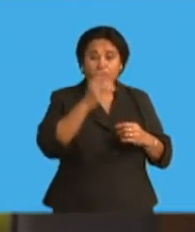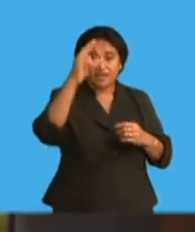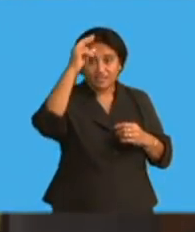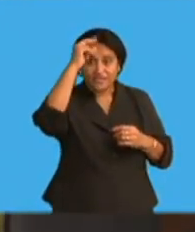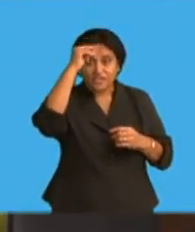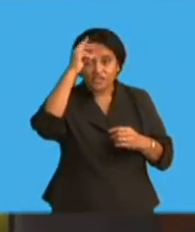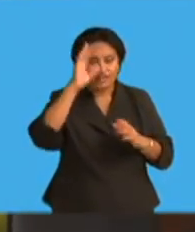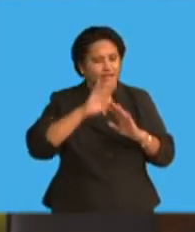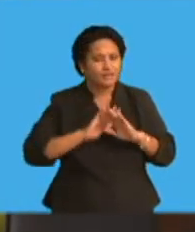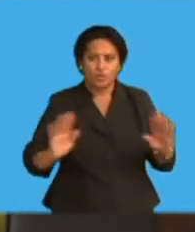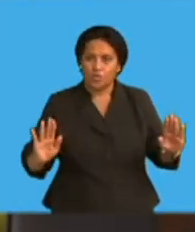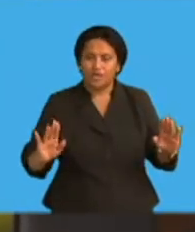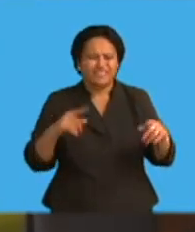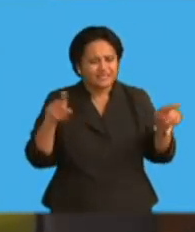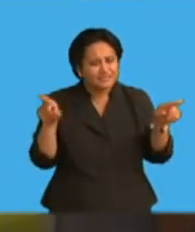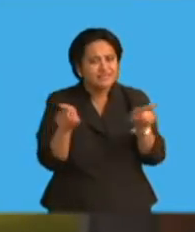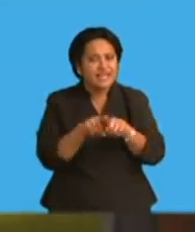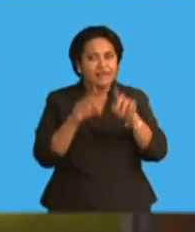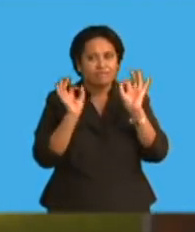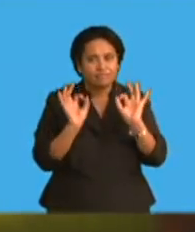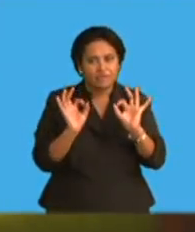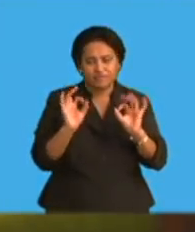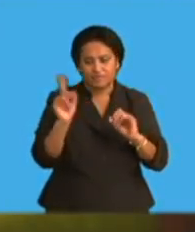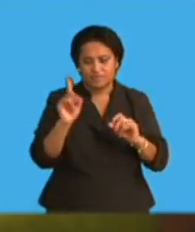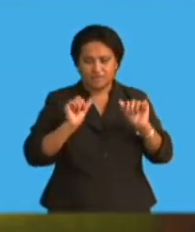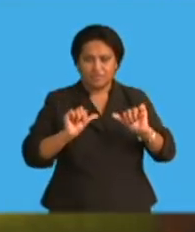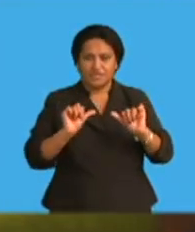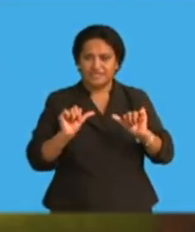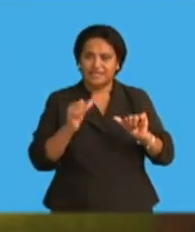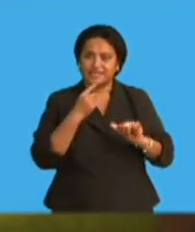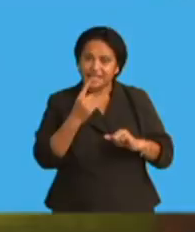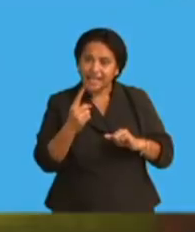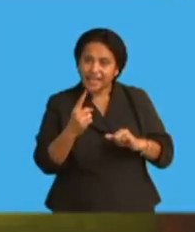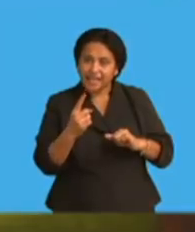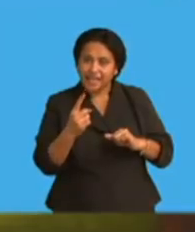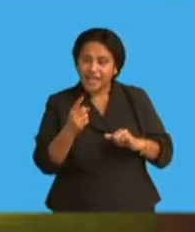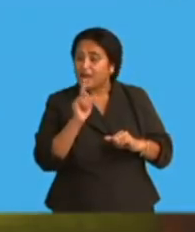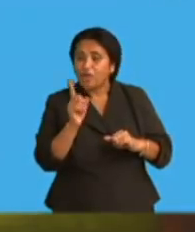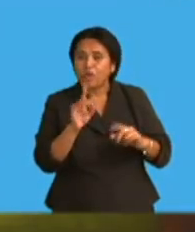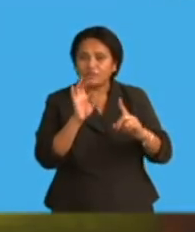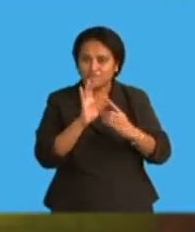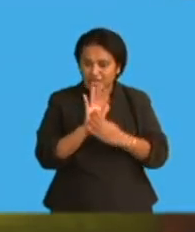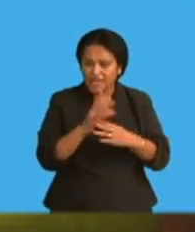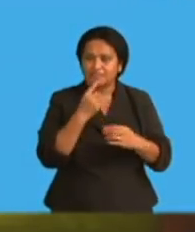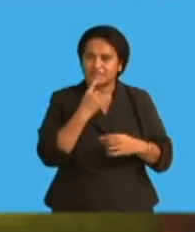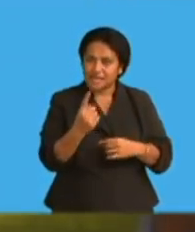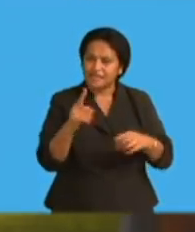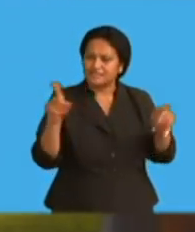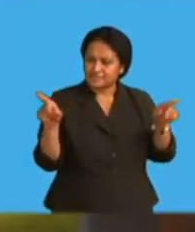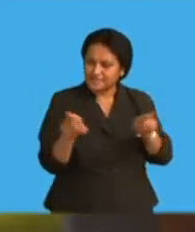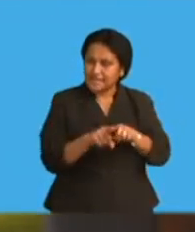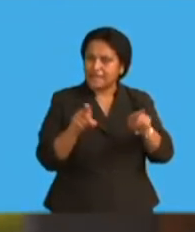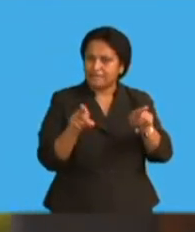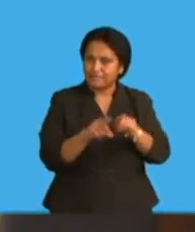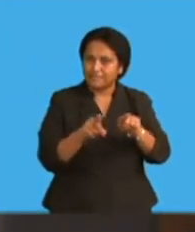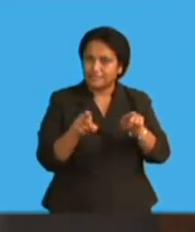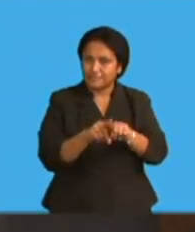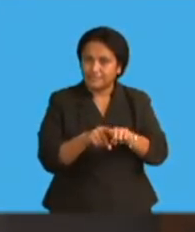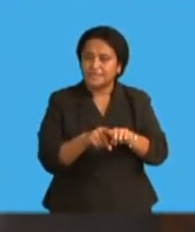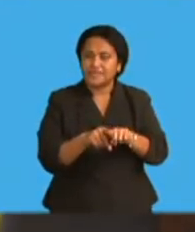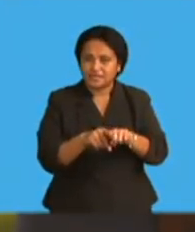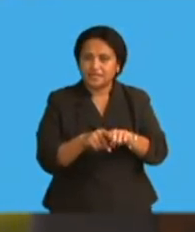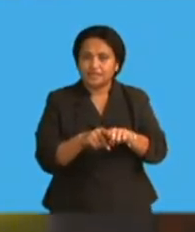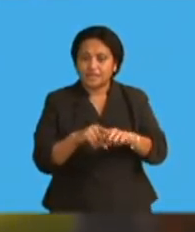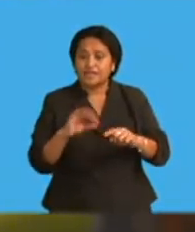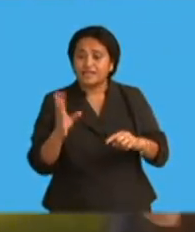Excellency our President was saying. That's exactly what our Honourable Prime Minister is doing and has been saying. Many of the things, Madam Speaker, that we are saying, they're